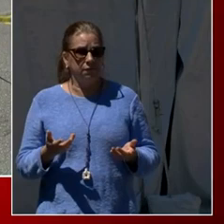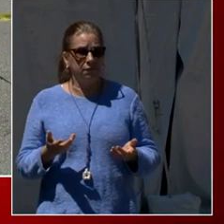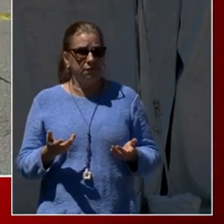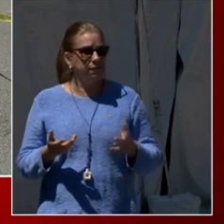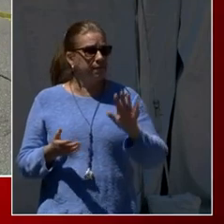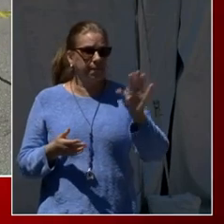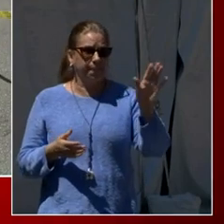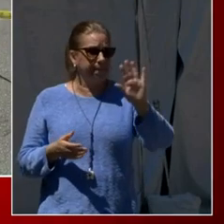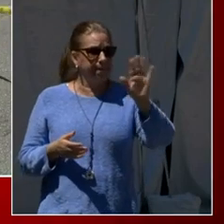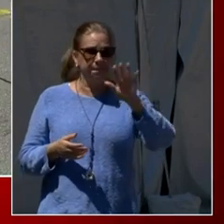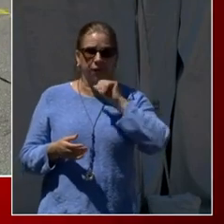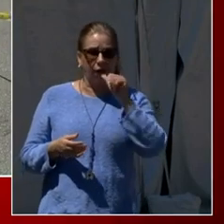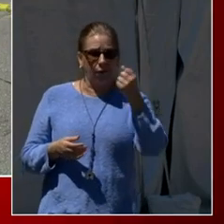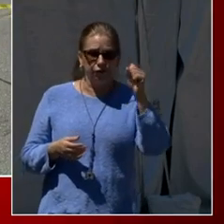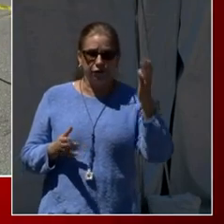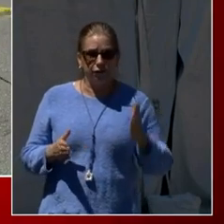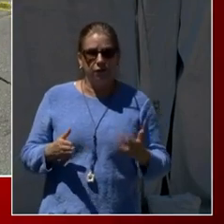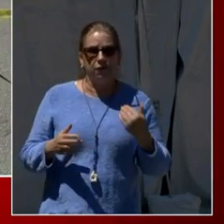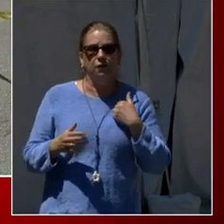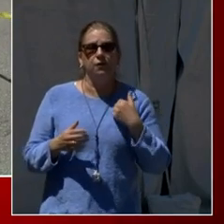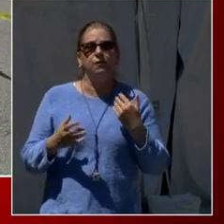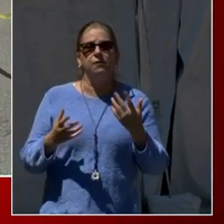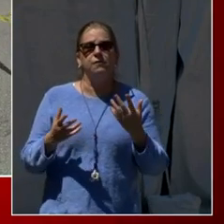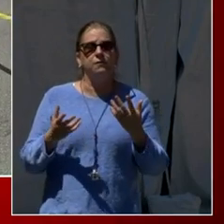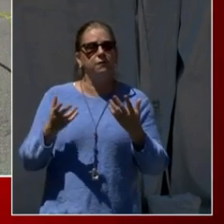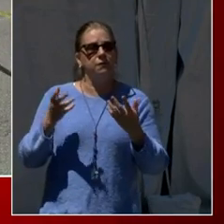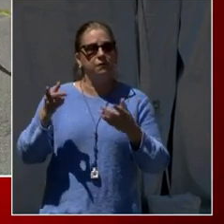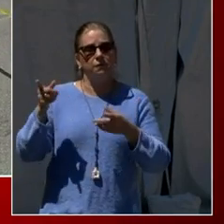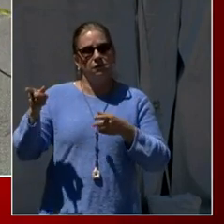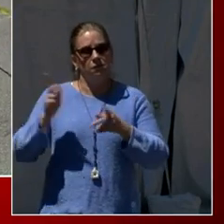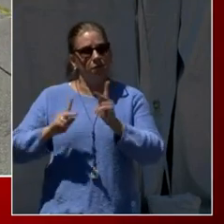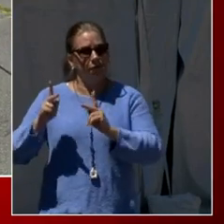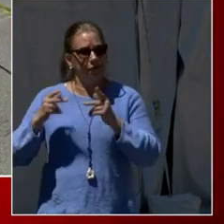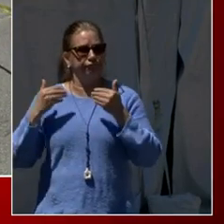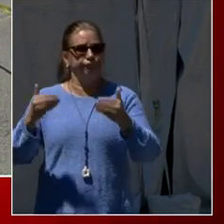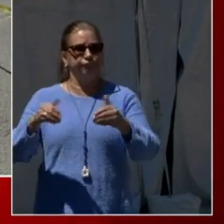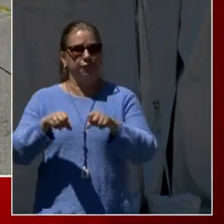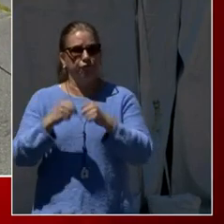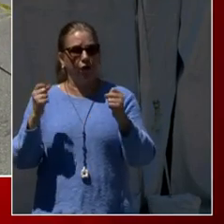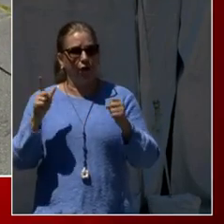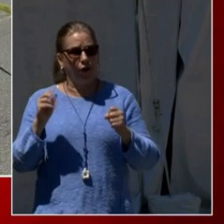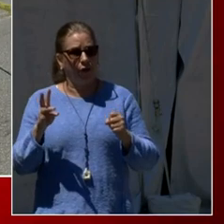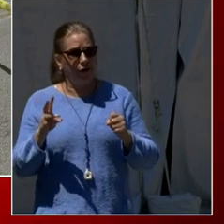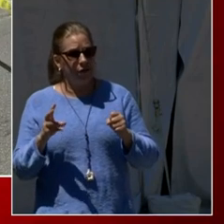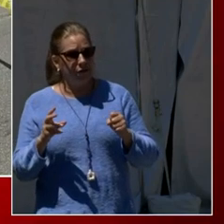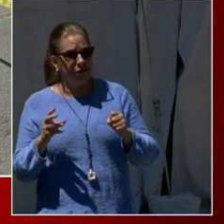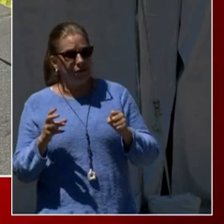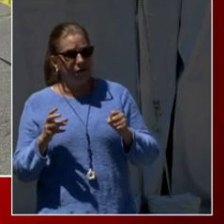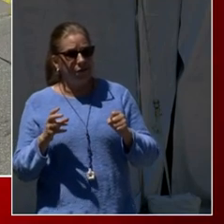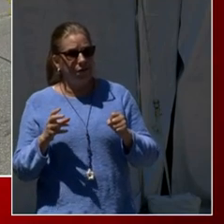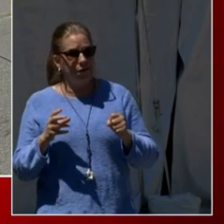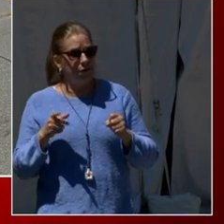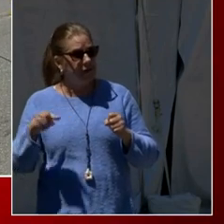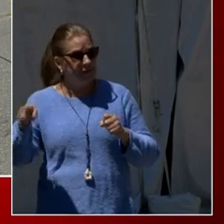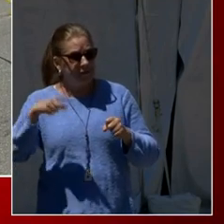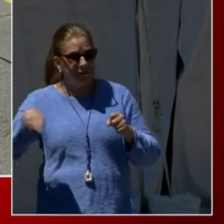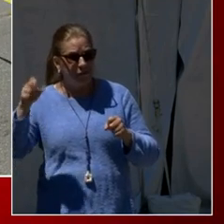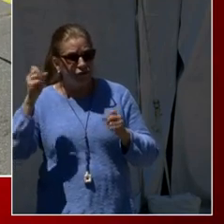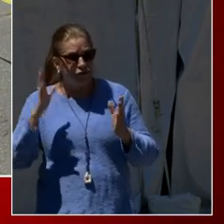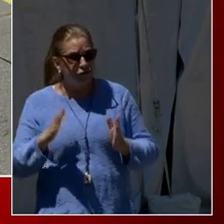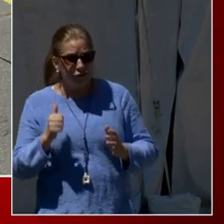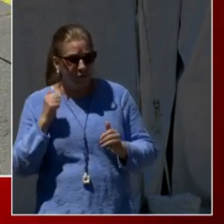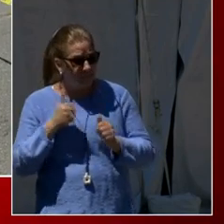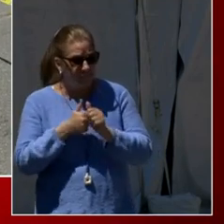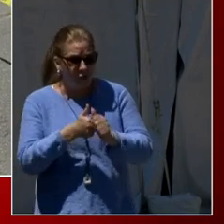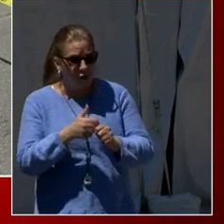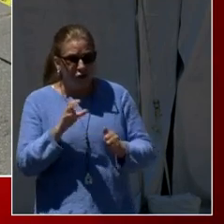were intent on breaking the law. That the ones who were intent on breaking the law would not follow a curfew. Could you take us inside about when